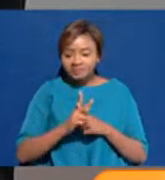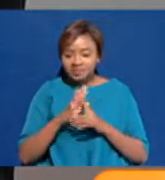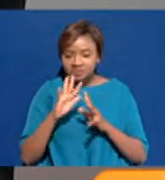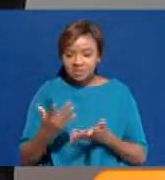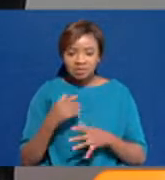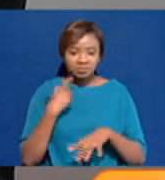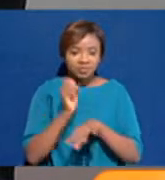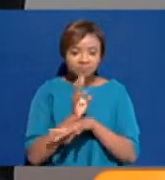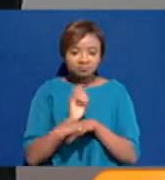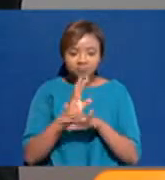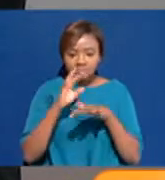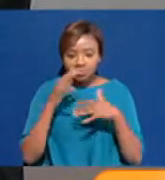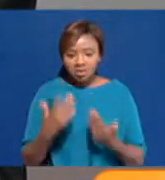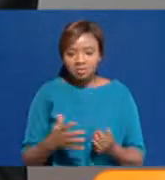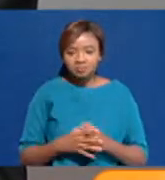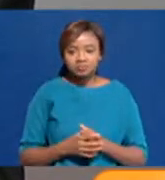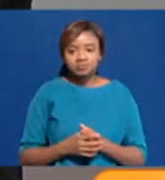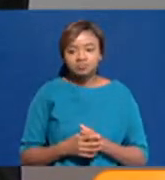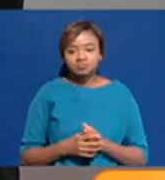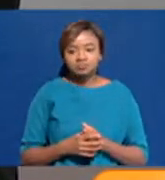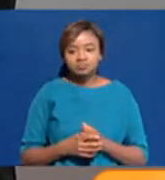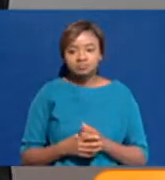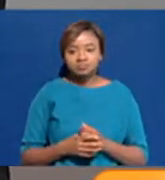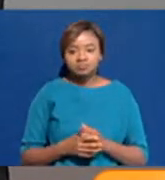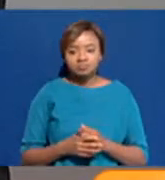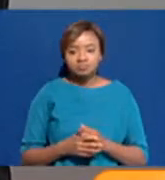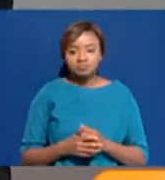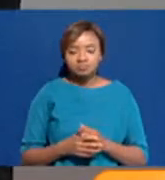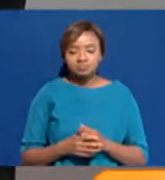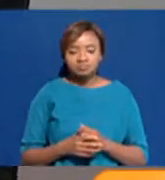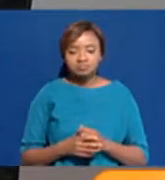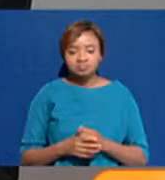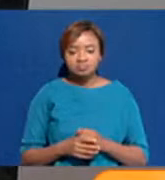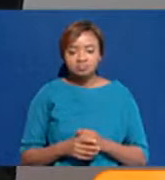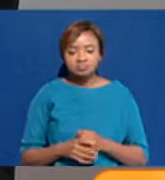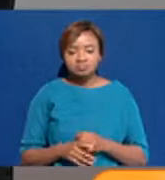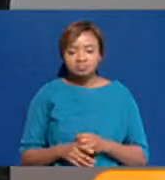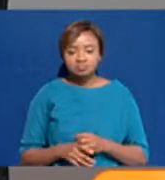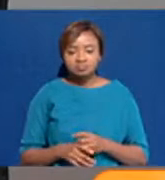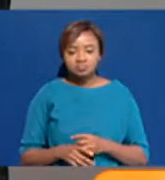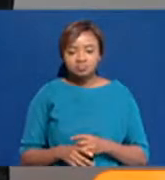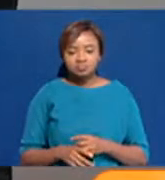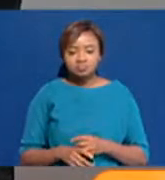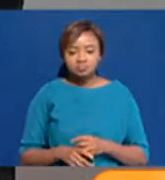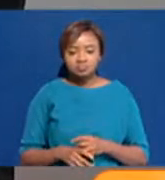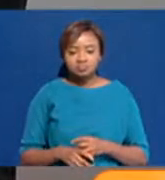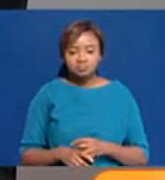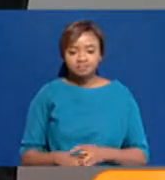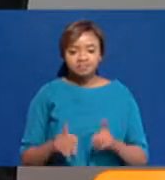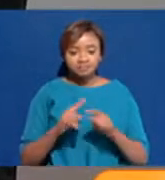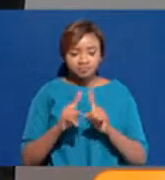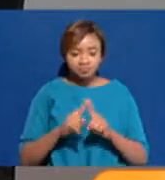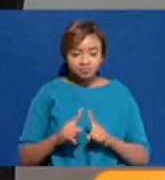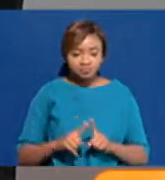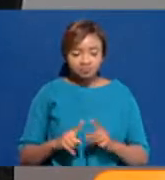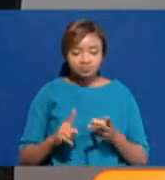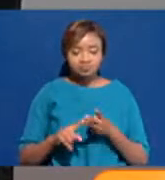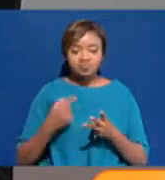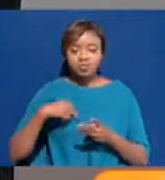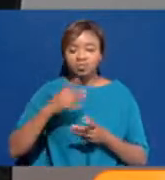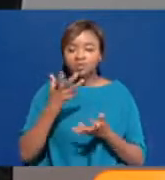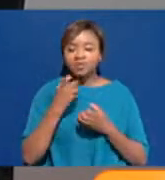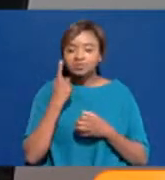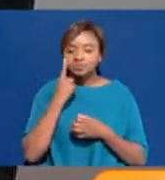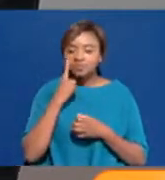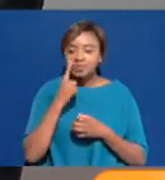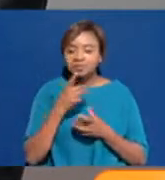And not rhetoric, which is so easy to give and so easy to speak, but rather what is the